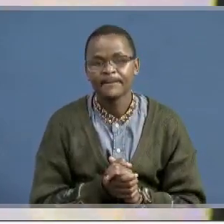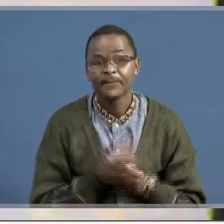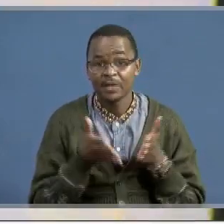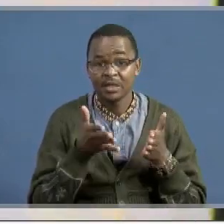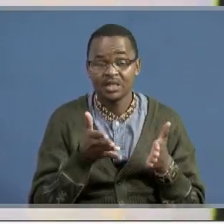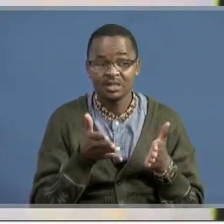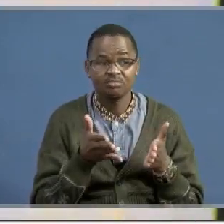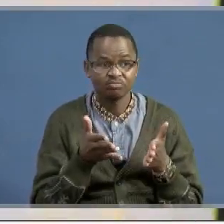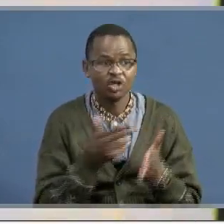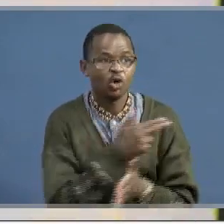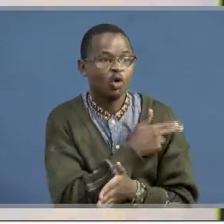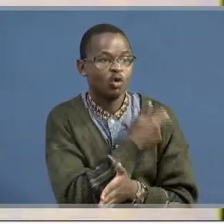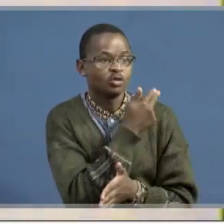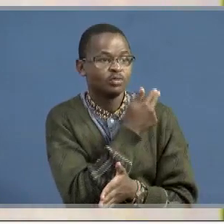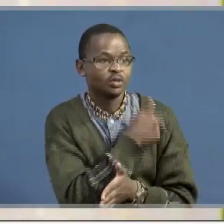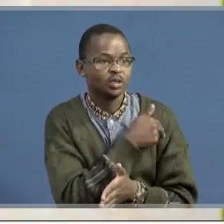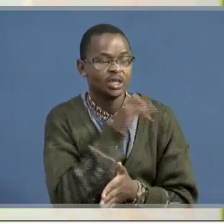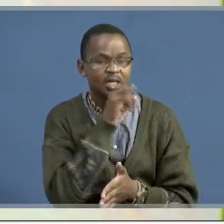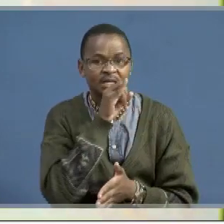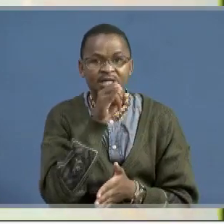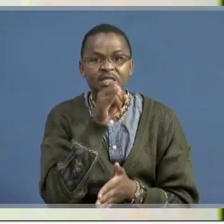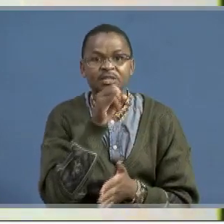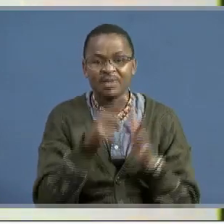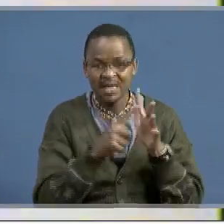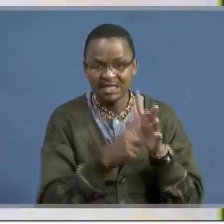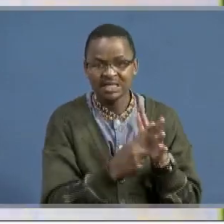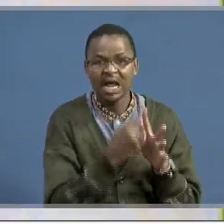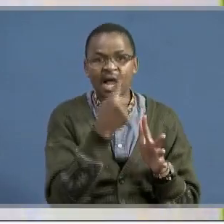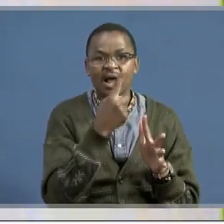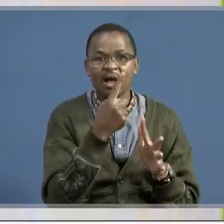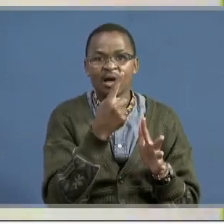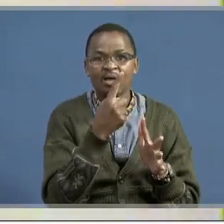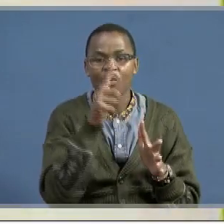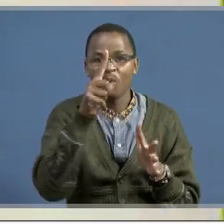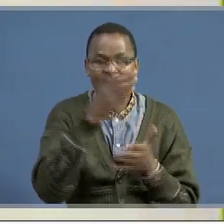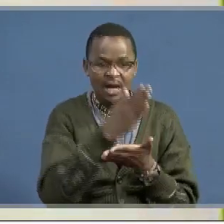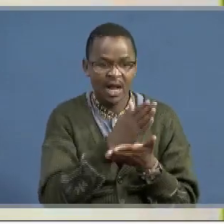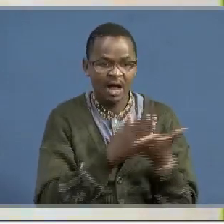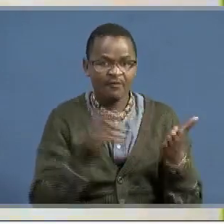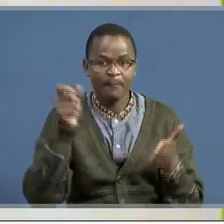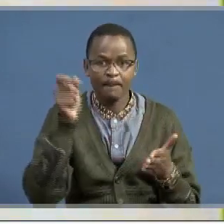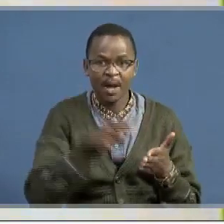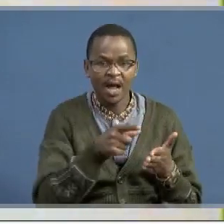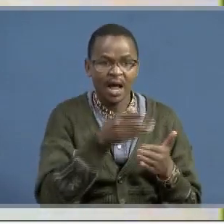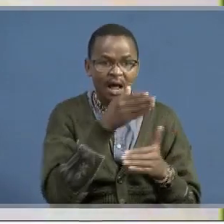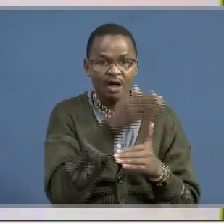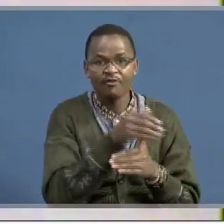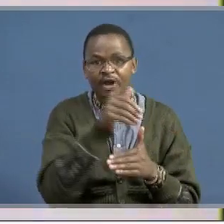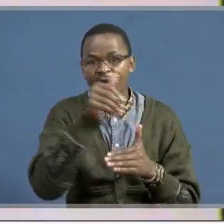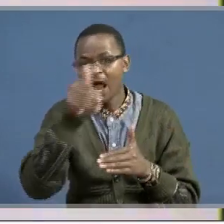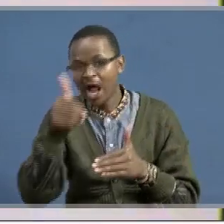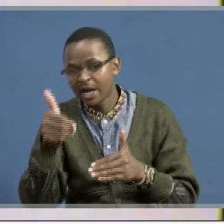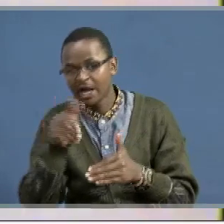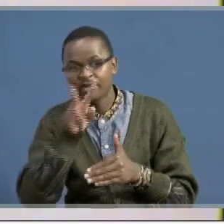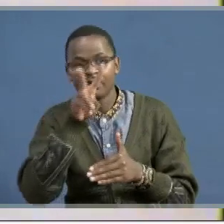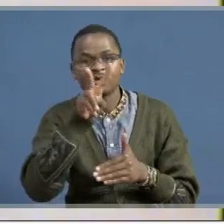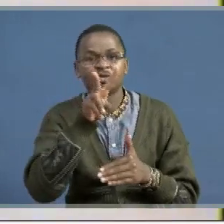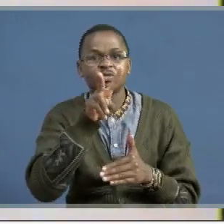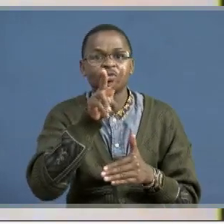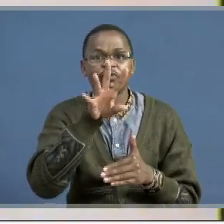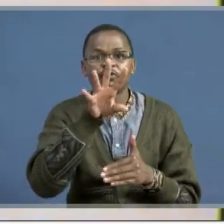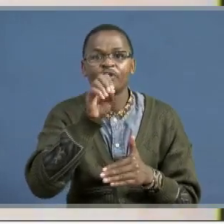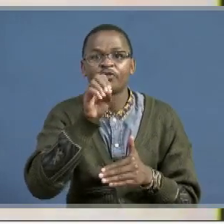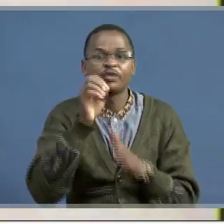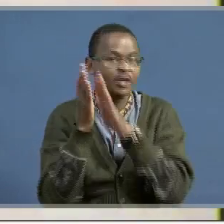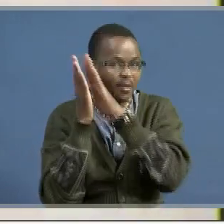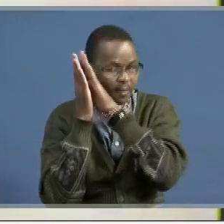This hospital is being commissioned just 1.5 months after we commissioned yet another